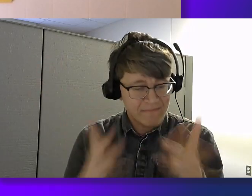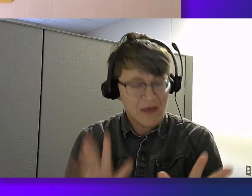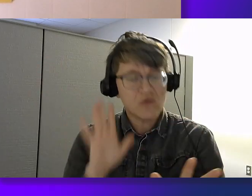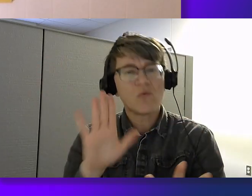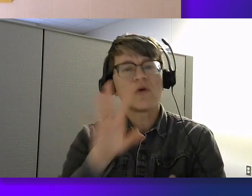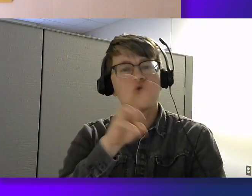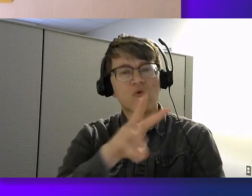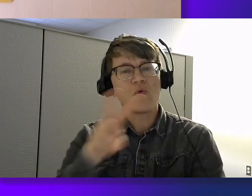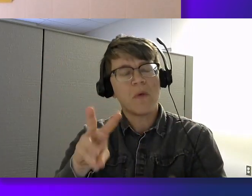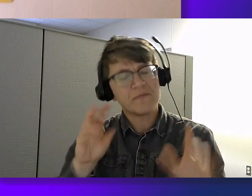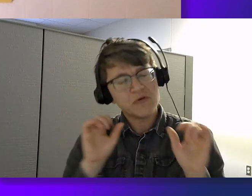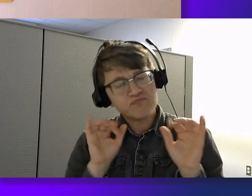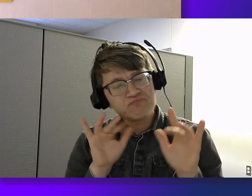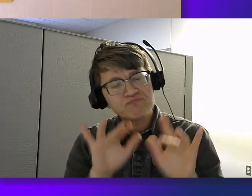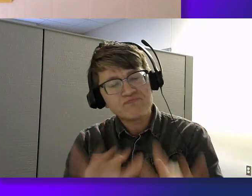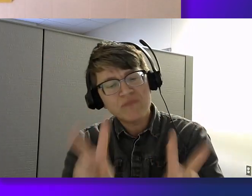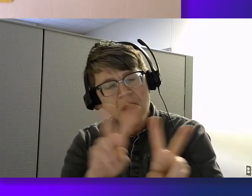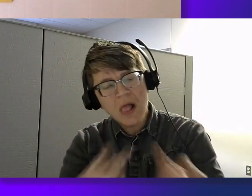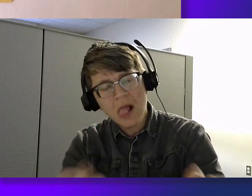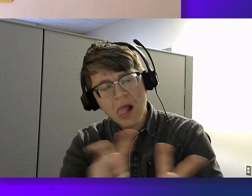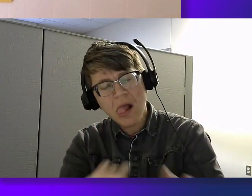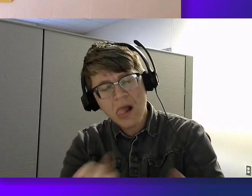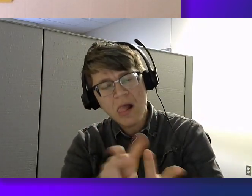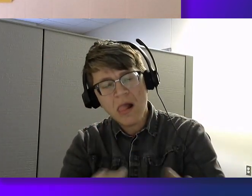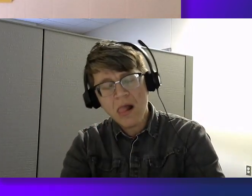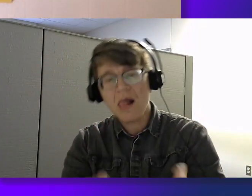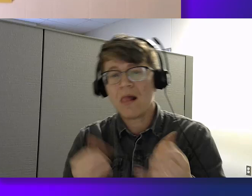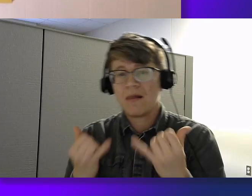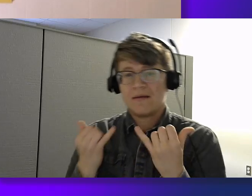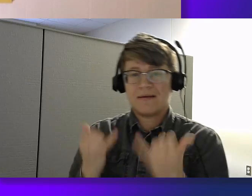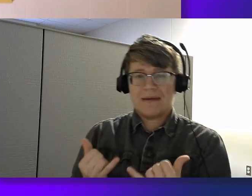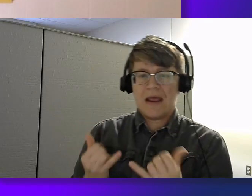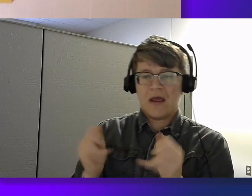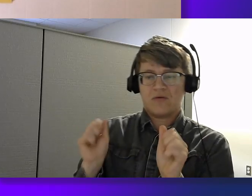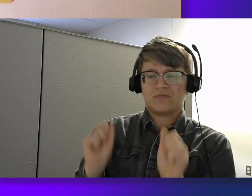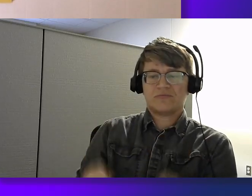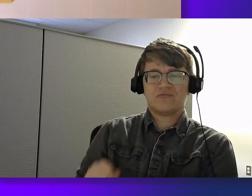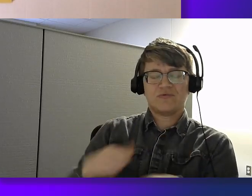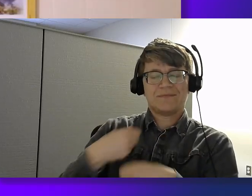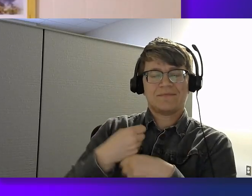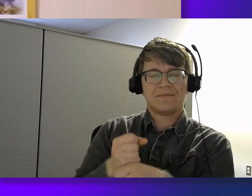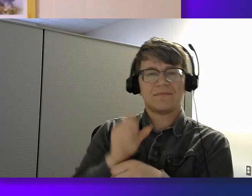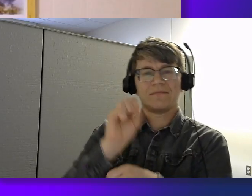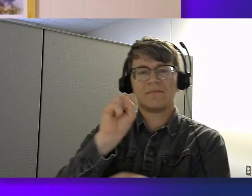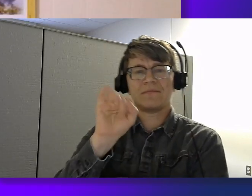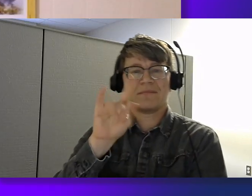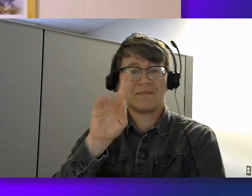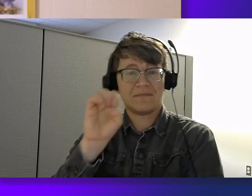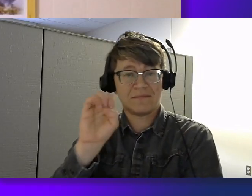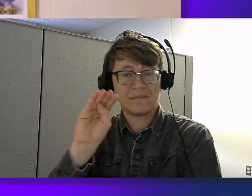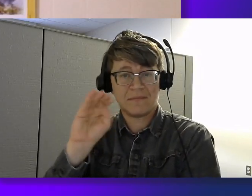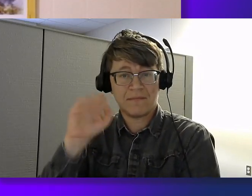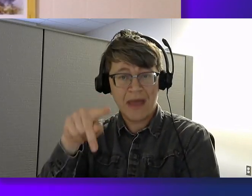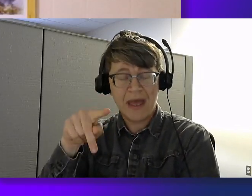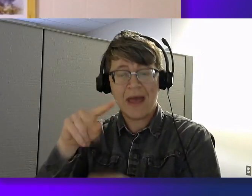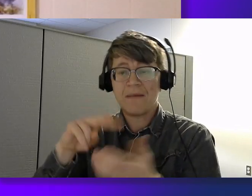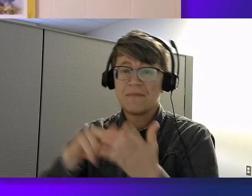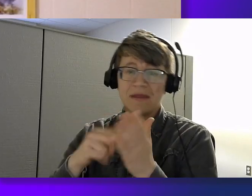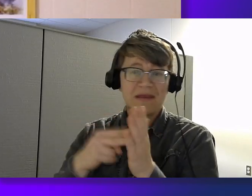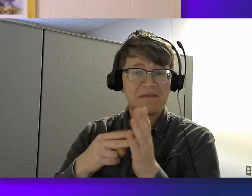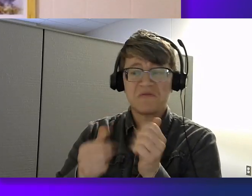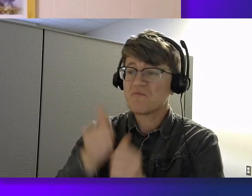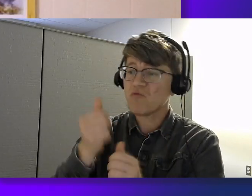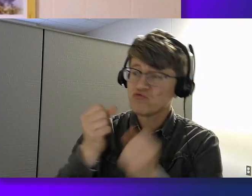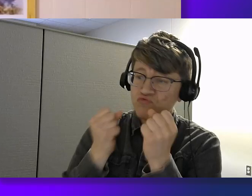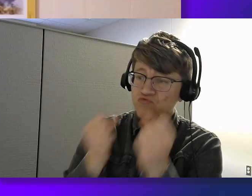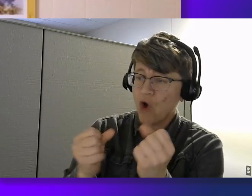XML sitemap from it, including every web page that scores a 200 in the initial crawl. This ensures only your strongest pages are